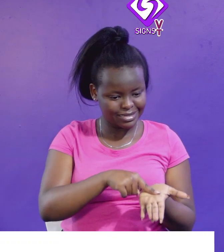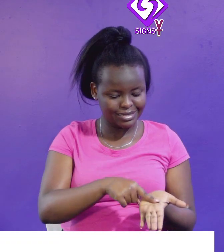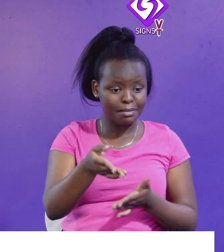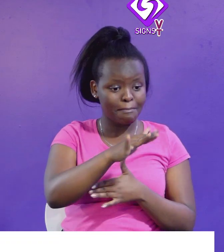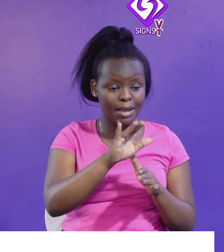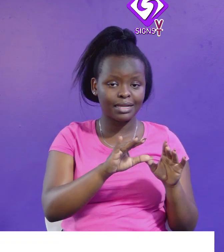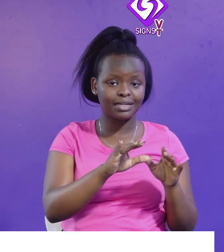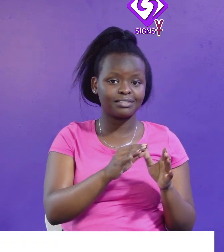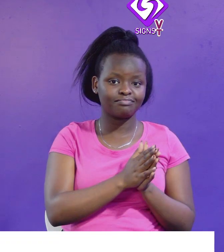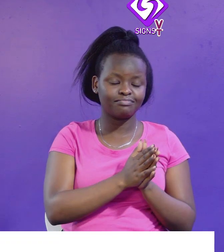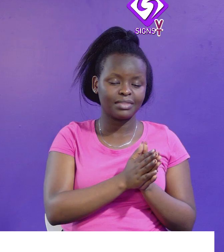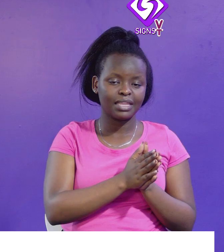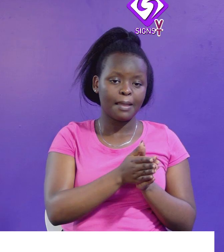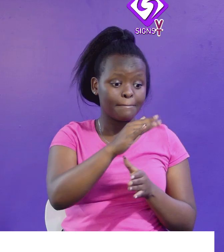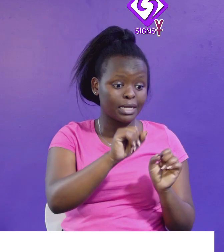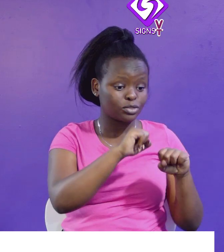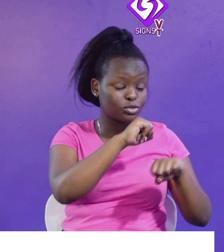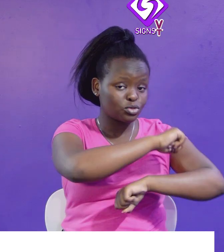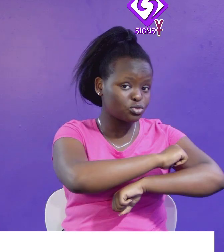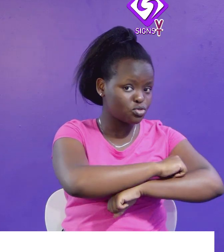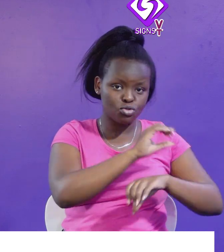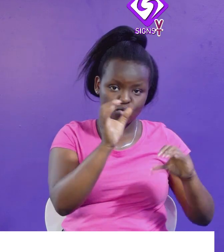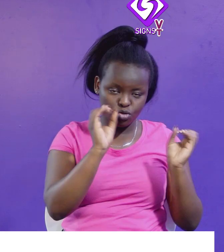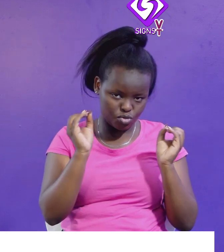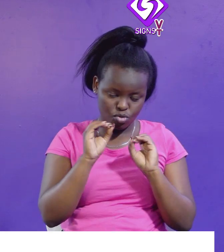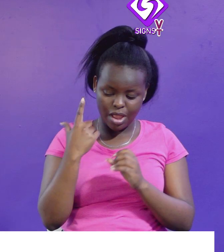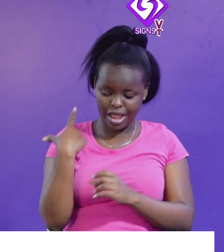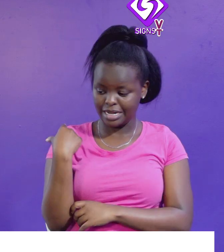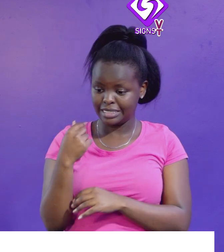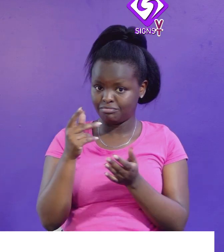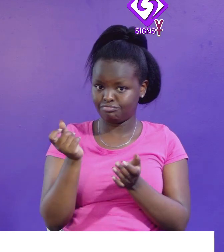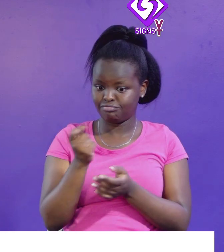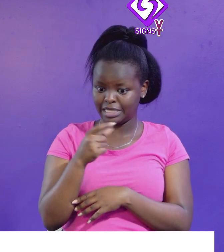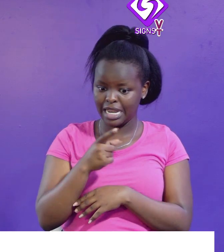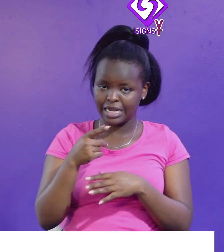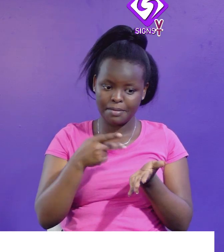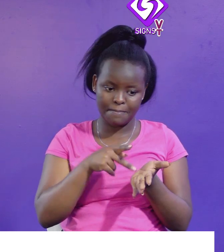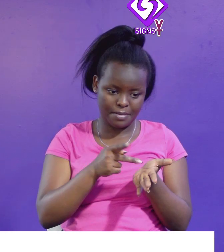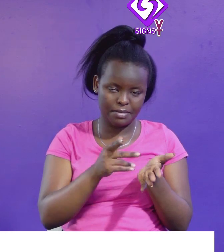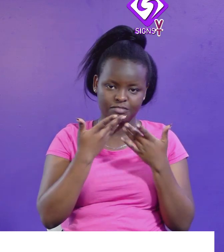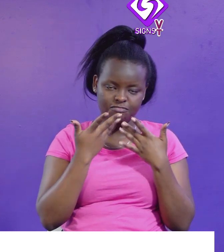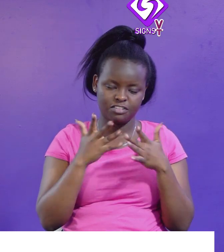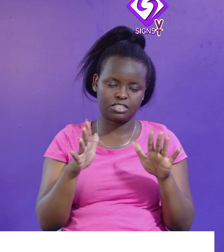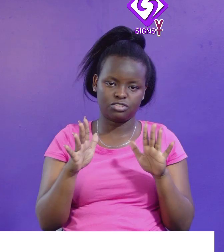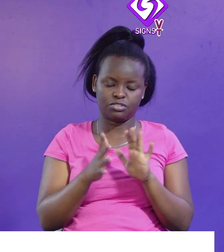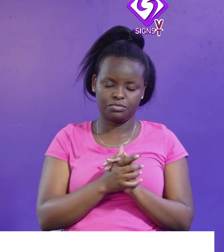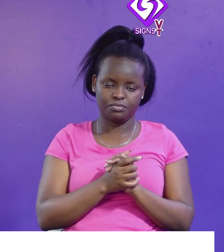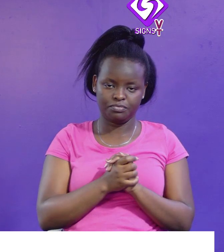their lecturer halls and offices until their demands for salary adjustments are fully